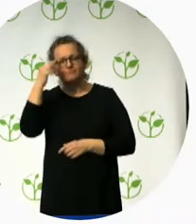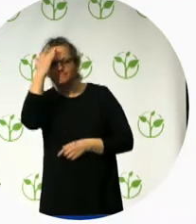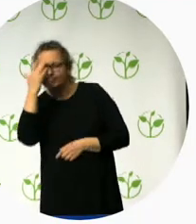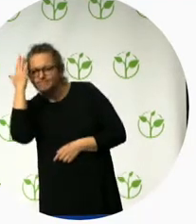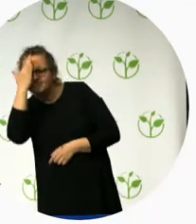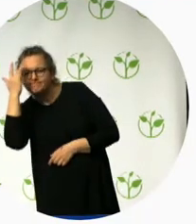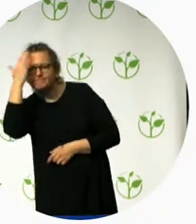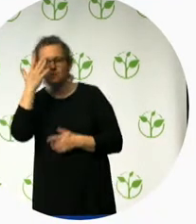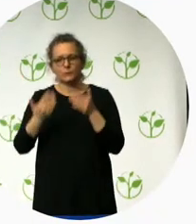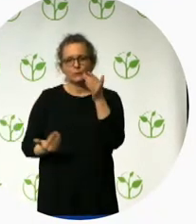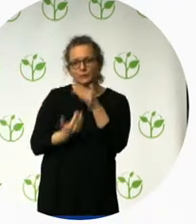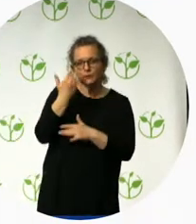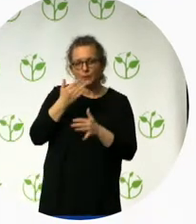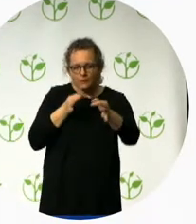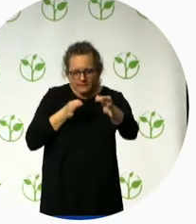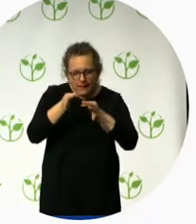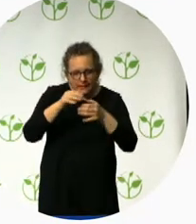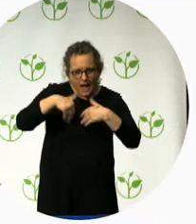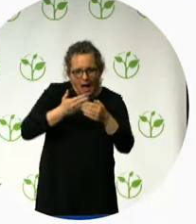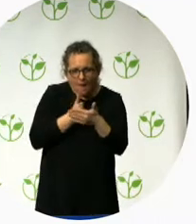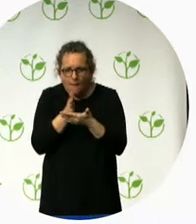with the government.